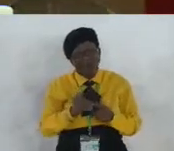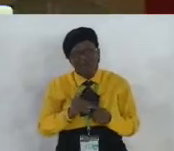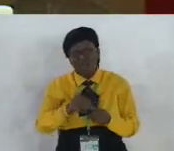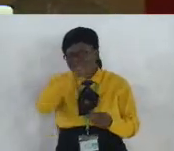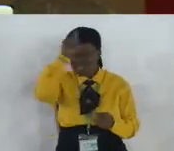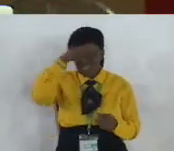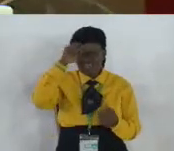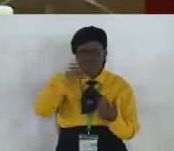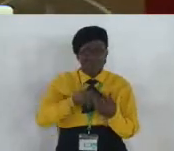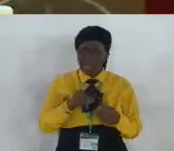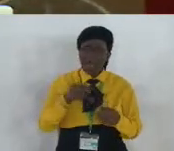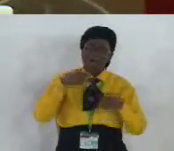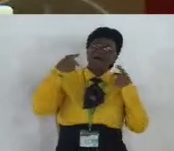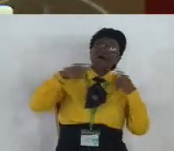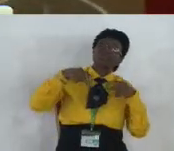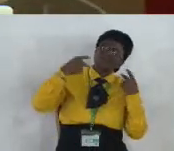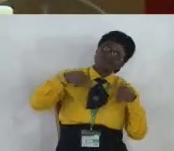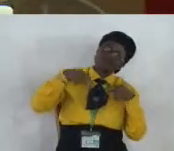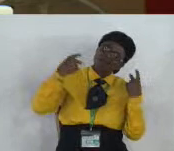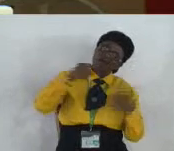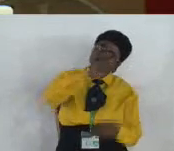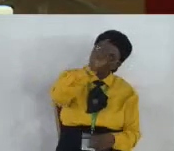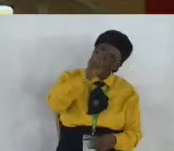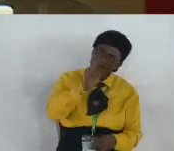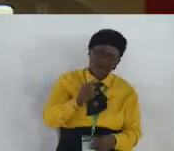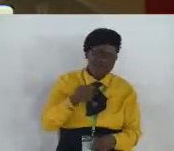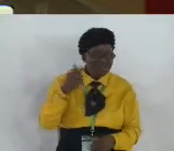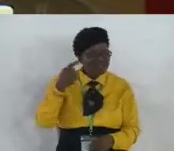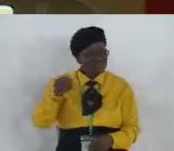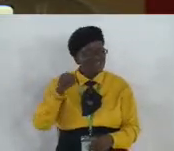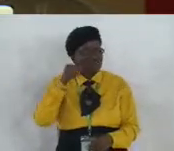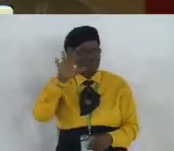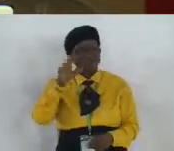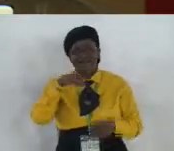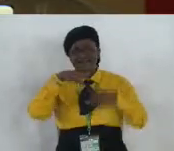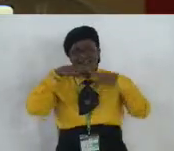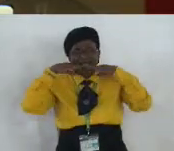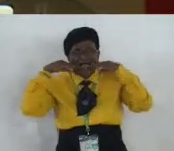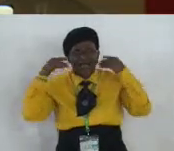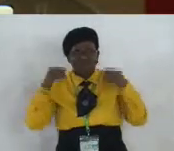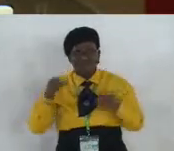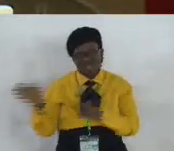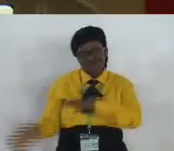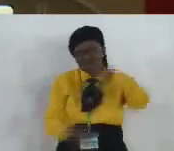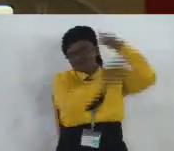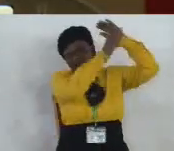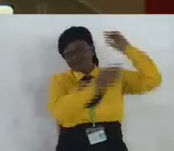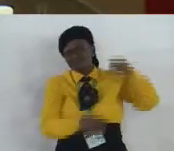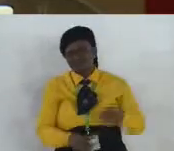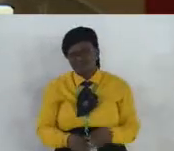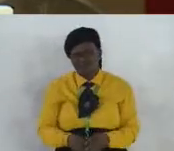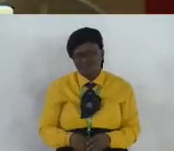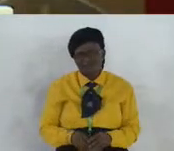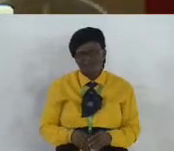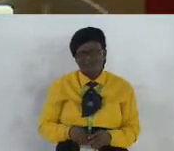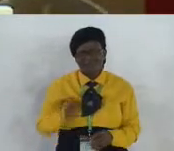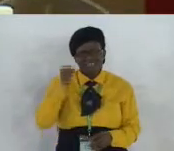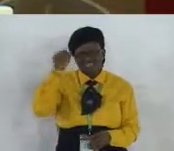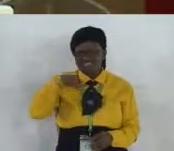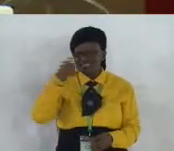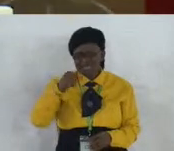governor, pastor." The woman laughed. "Get away from here," she said.